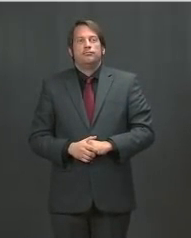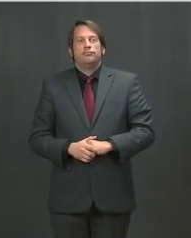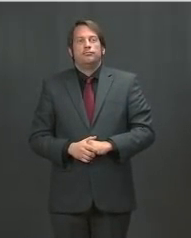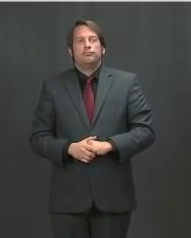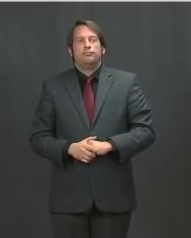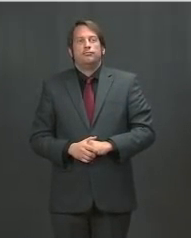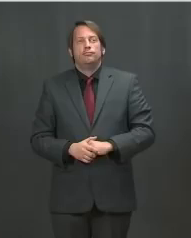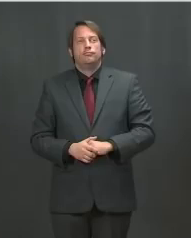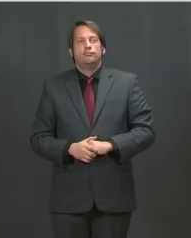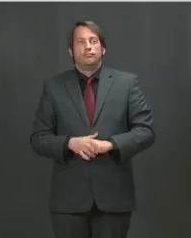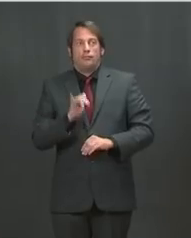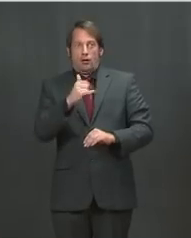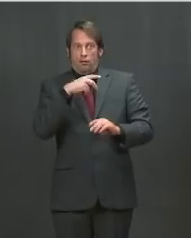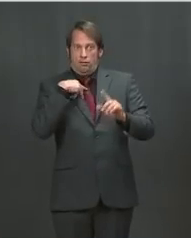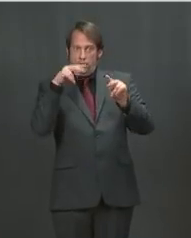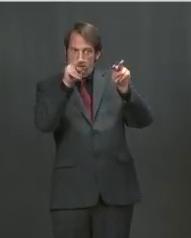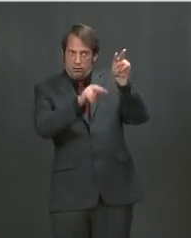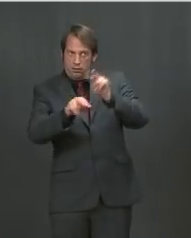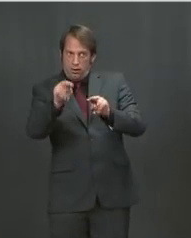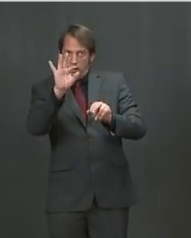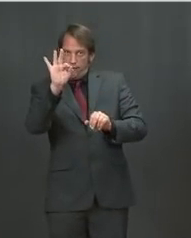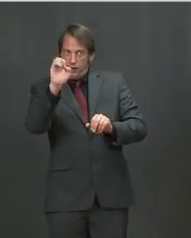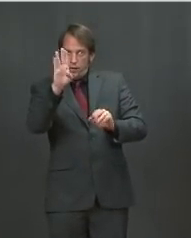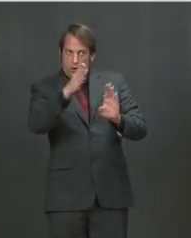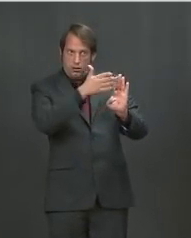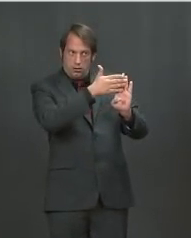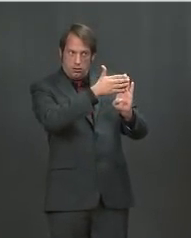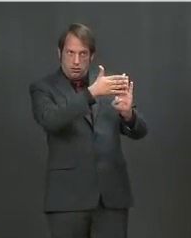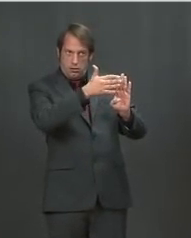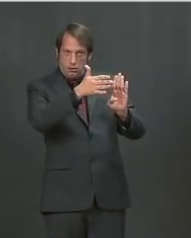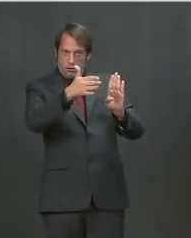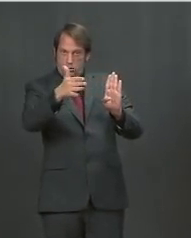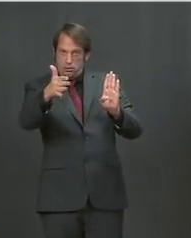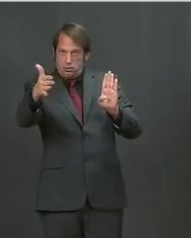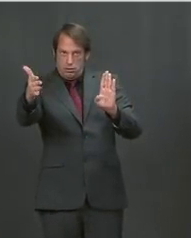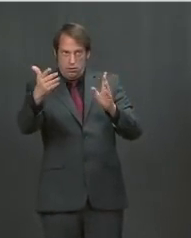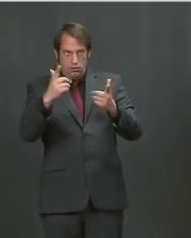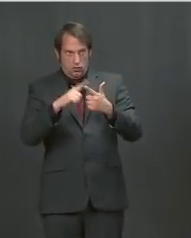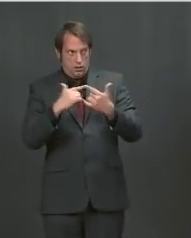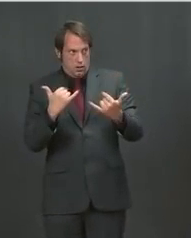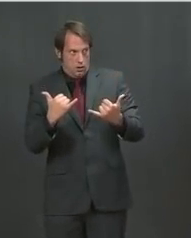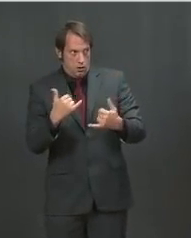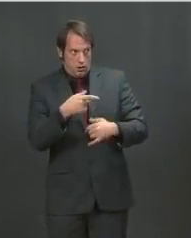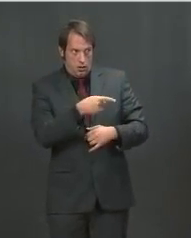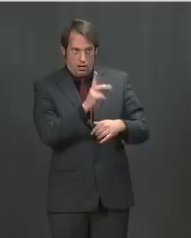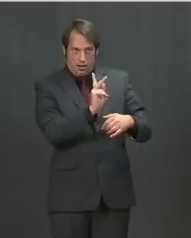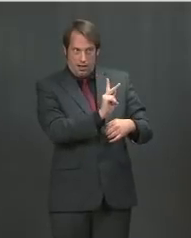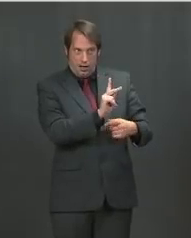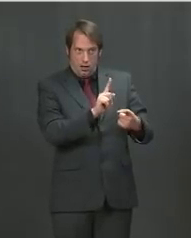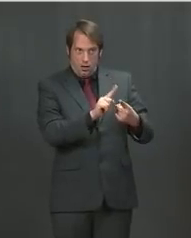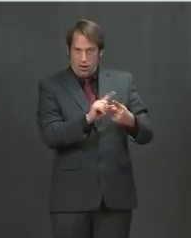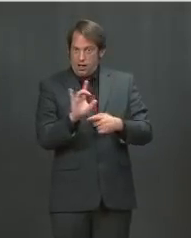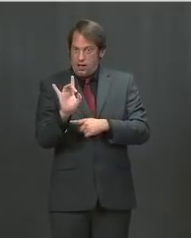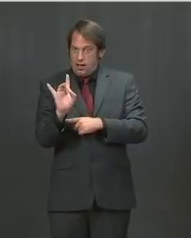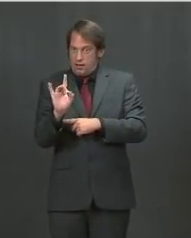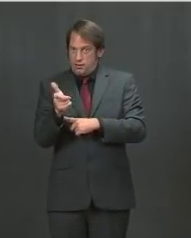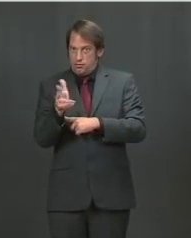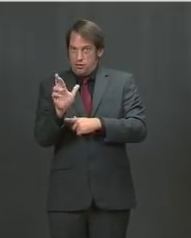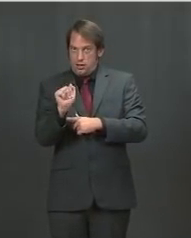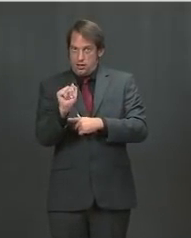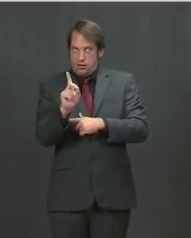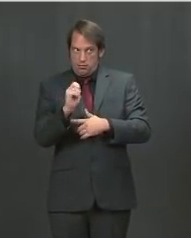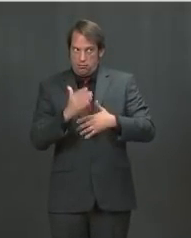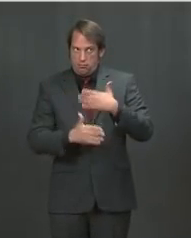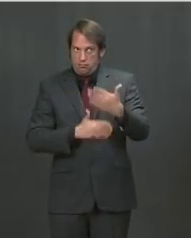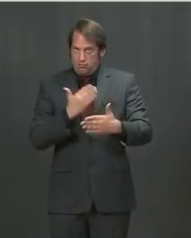the President's goal to have K through 8th grade schools open 5 days a week. And in the final piece